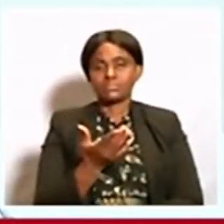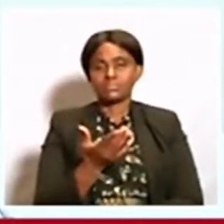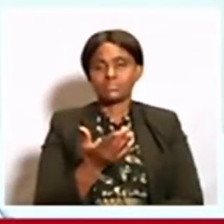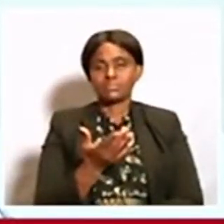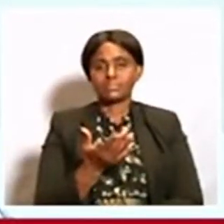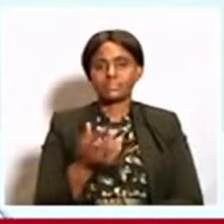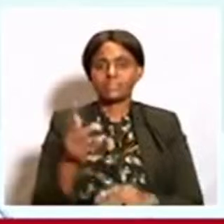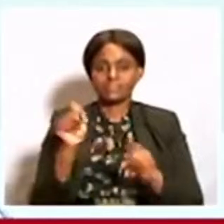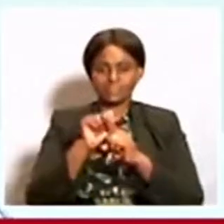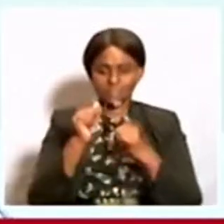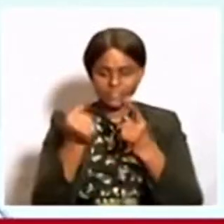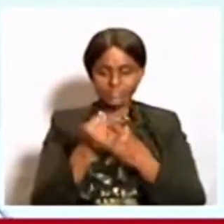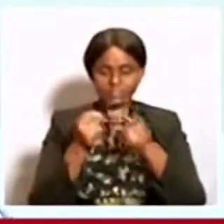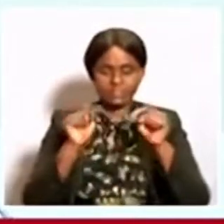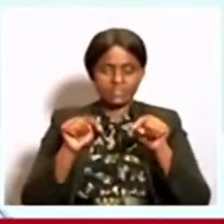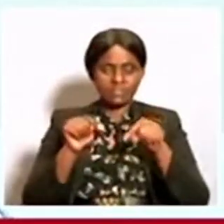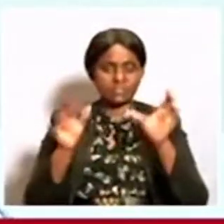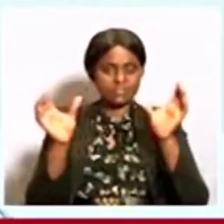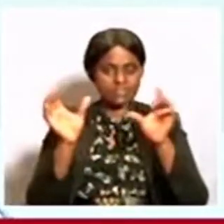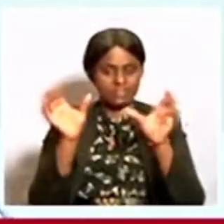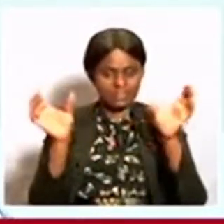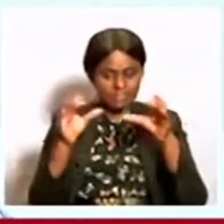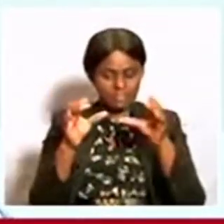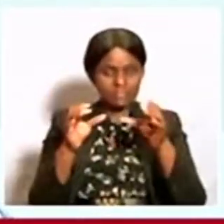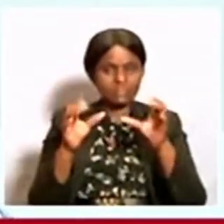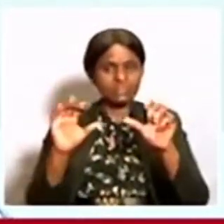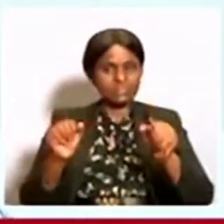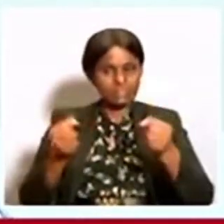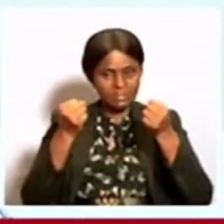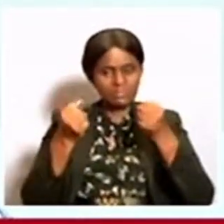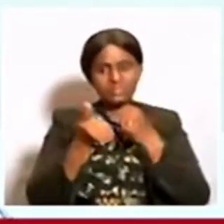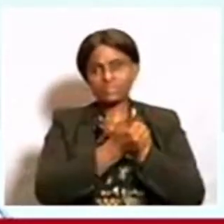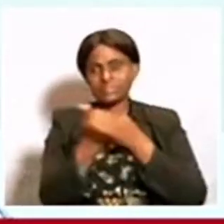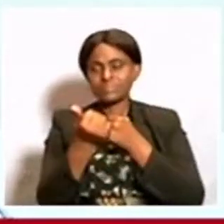It's a tradition of this committee to summon anyone